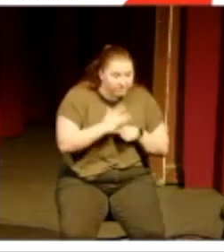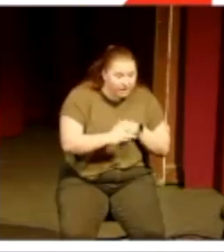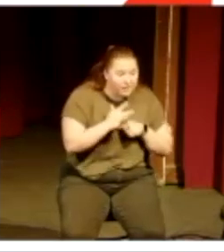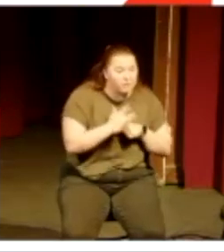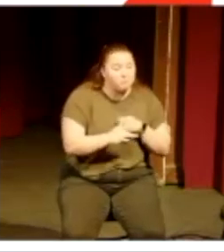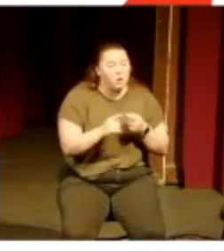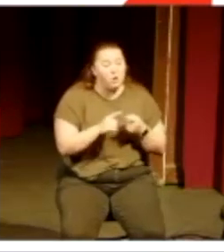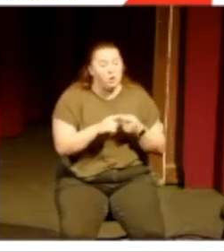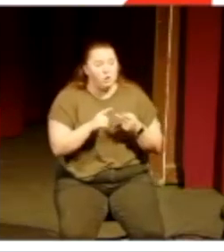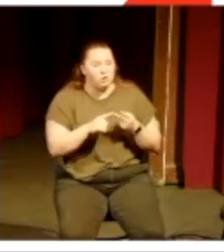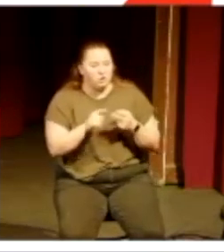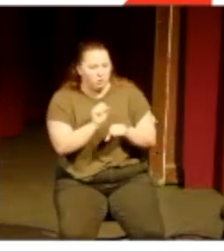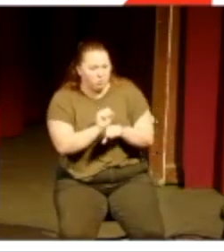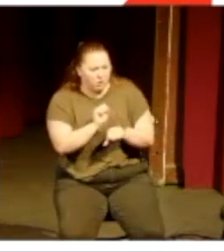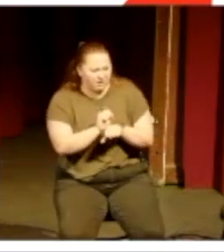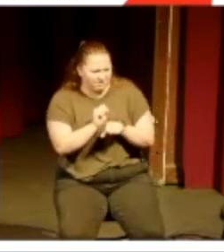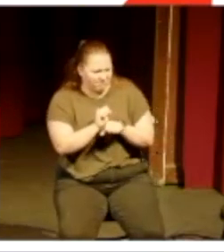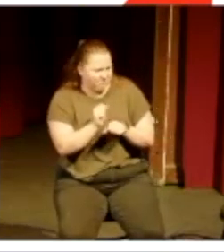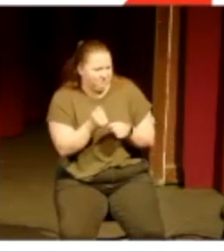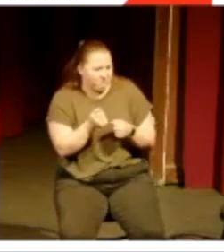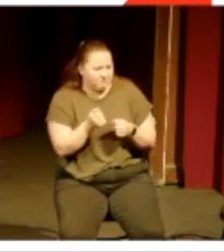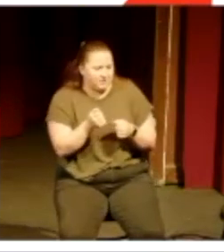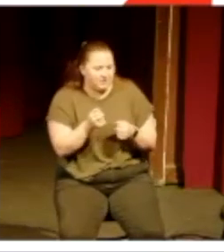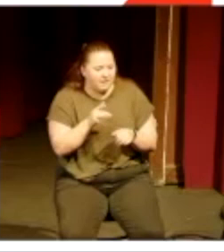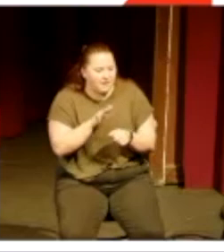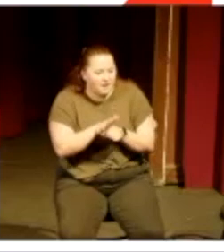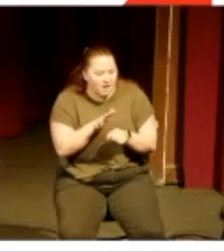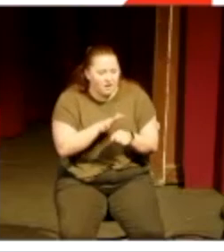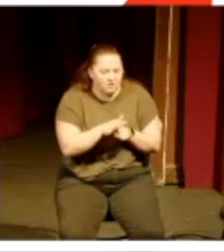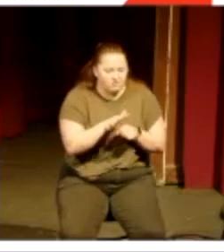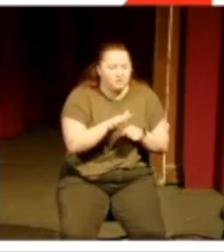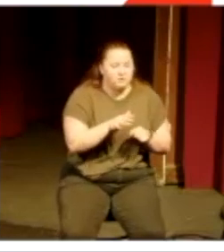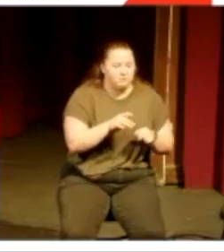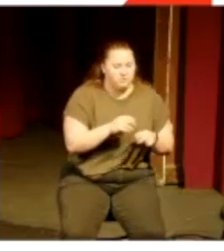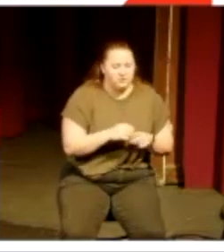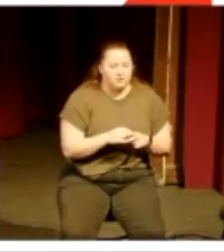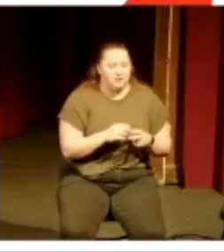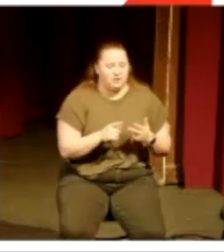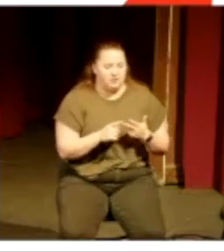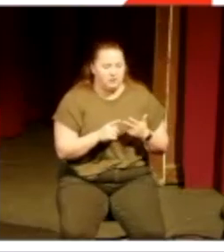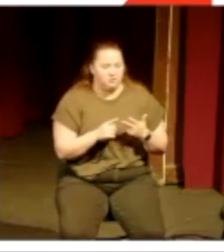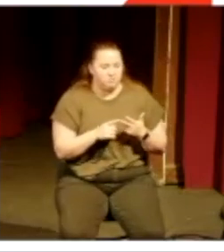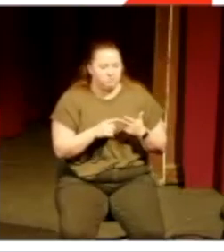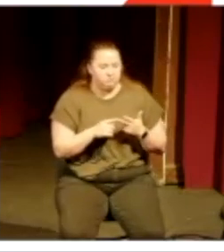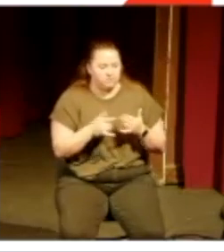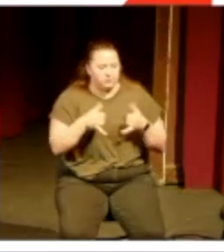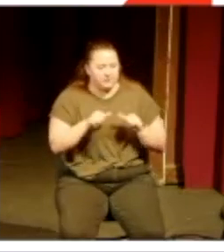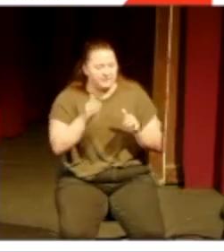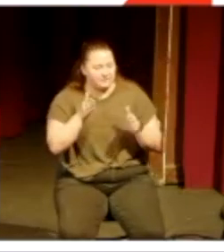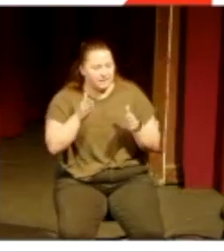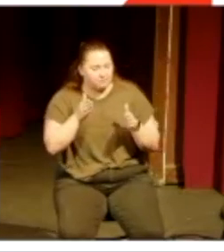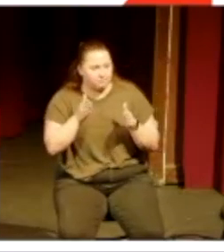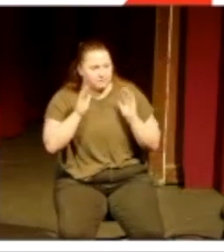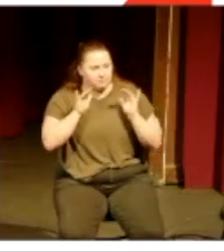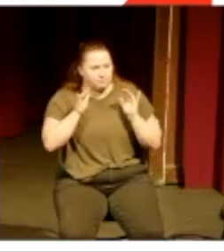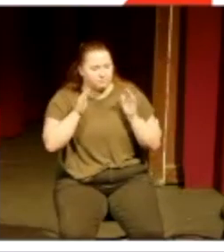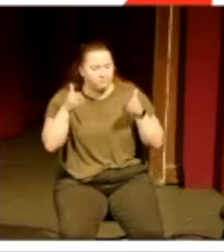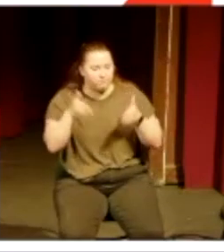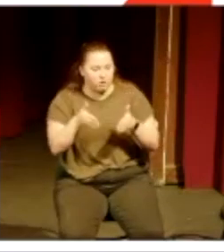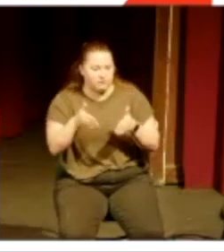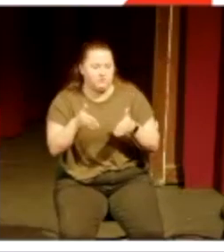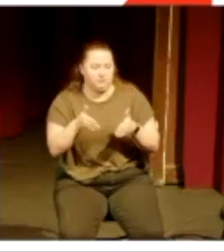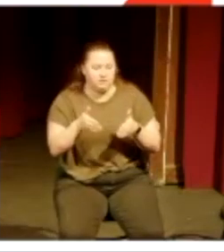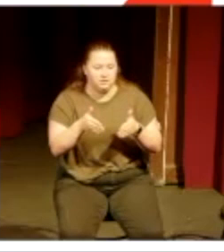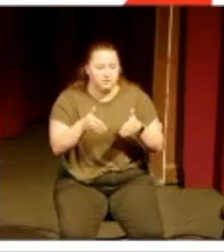workload appropriate? Were we effective in completing our initiatives? Did we stay on task? And did we behave ourselves in meetings? Did we adhere to